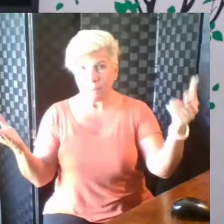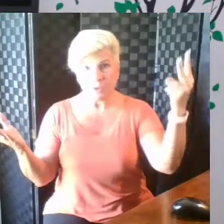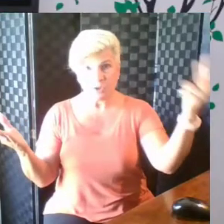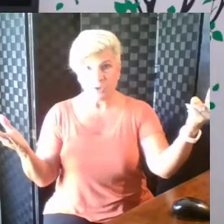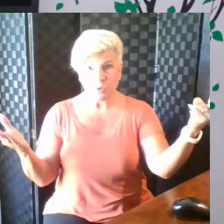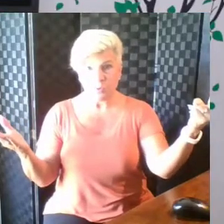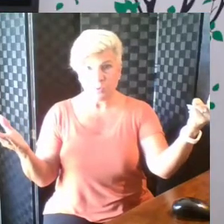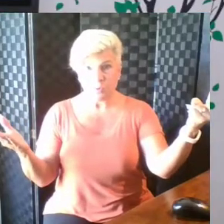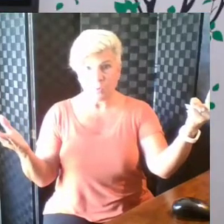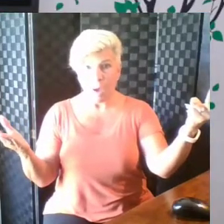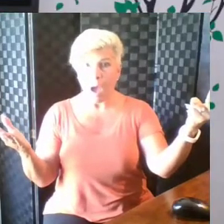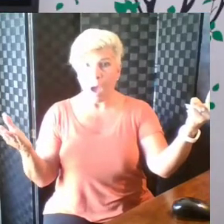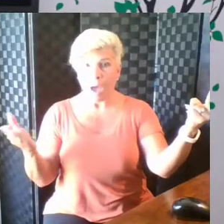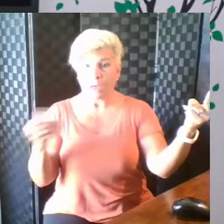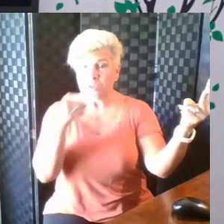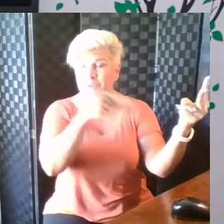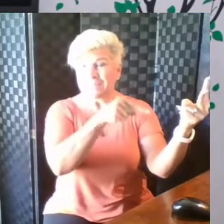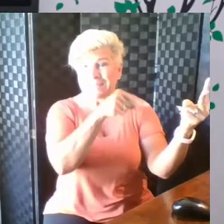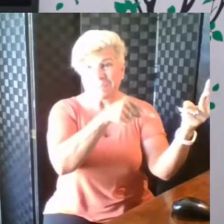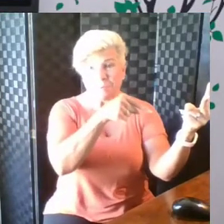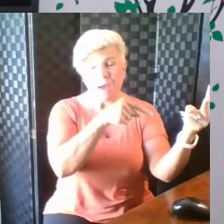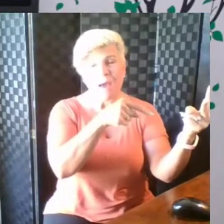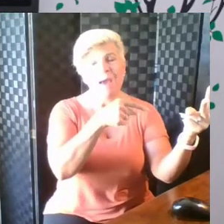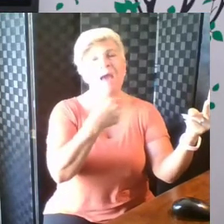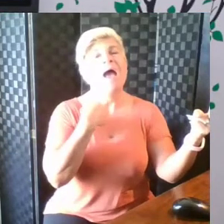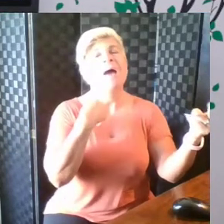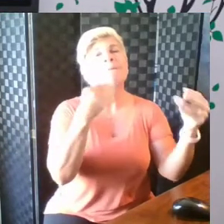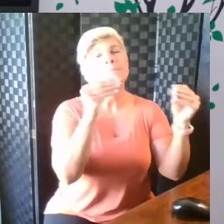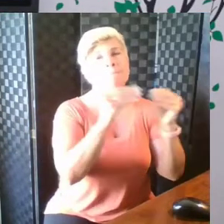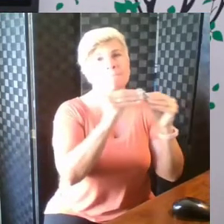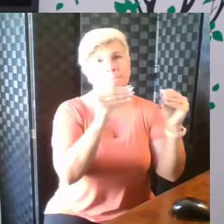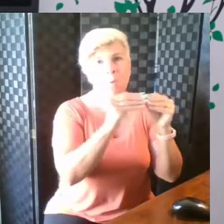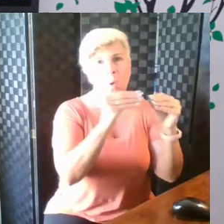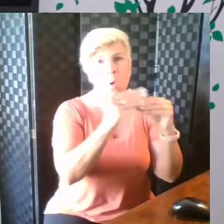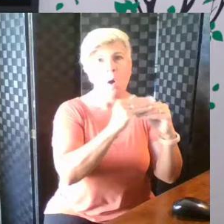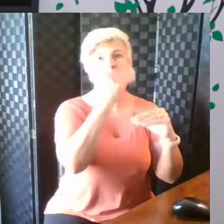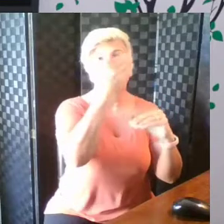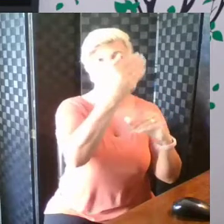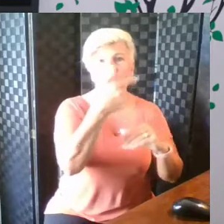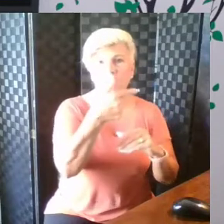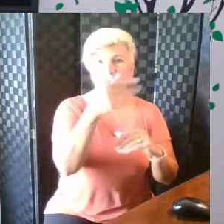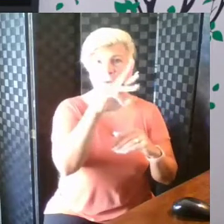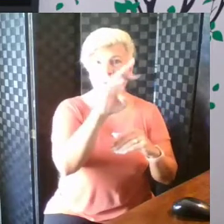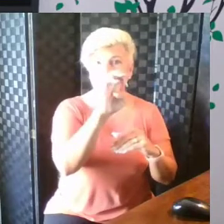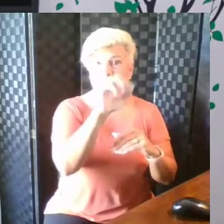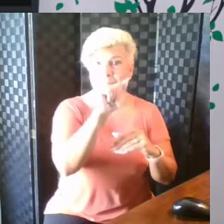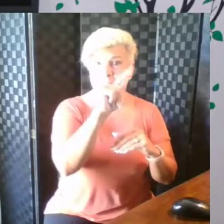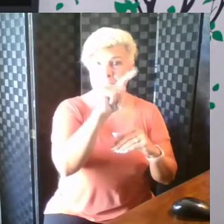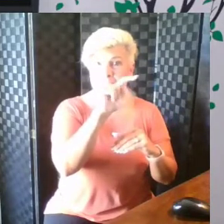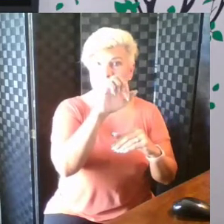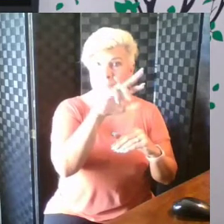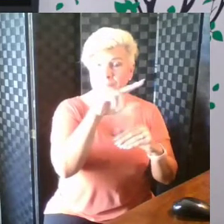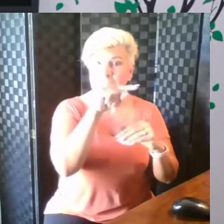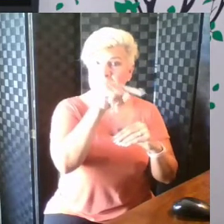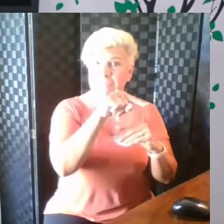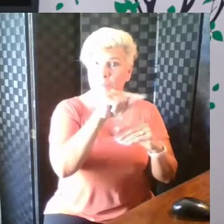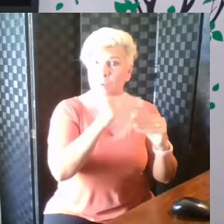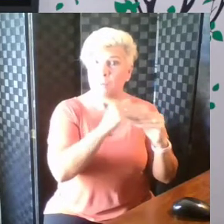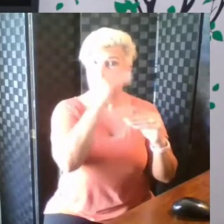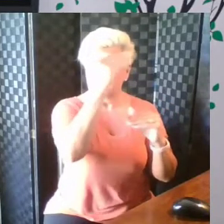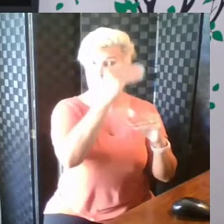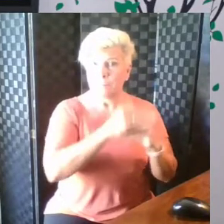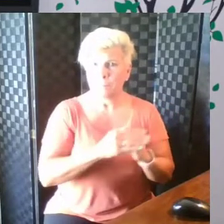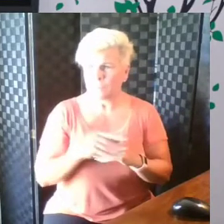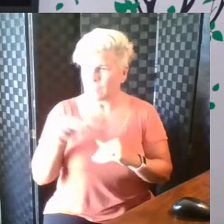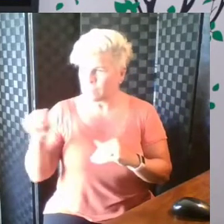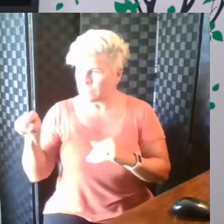we knew that this first group had more in it, so that was the greater group. But what do we say then about the group that is not the greater